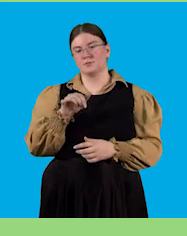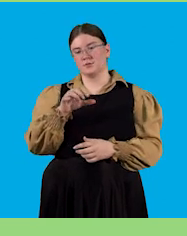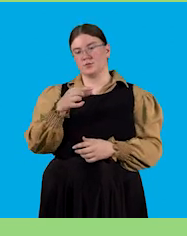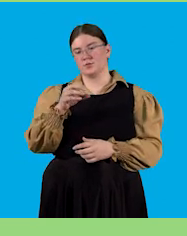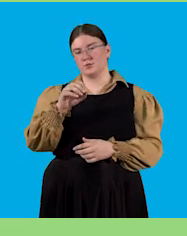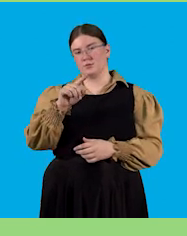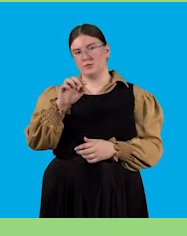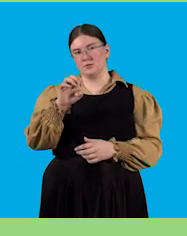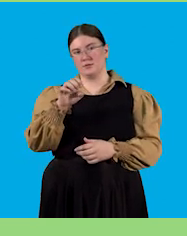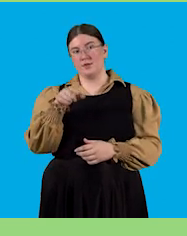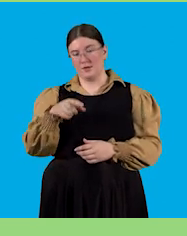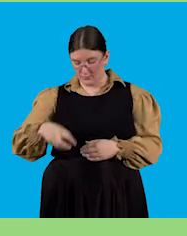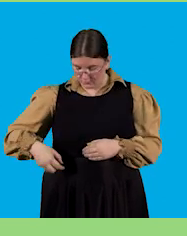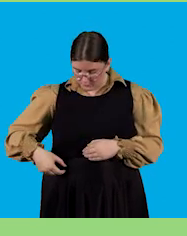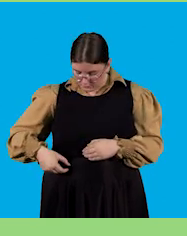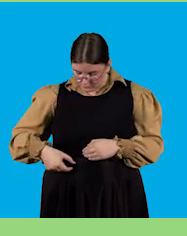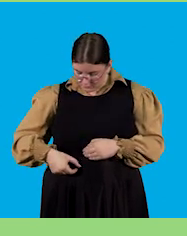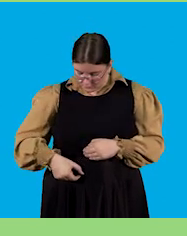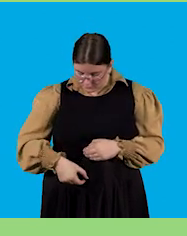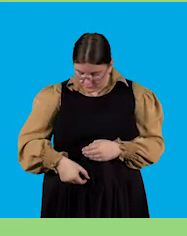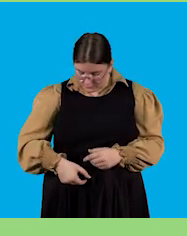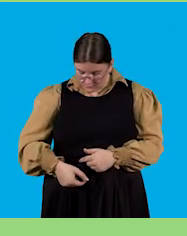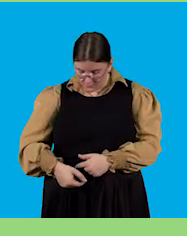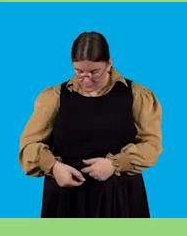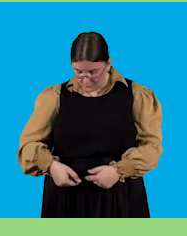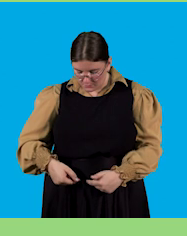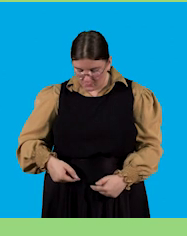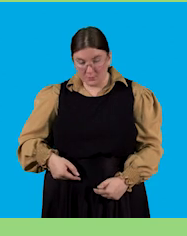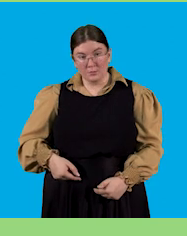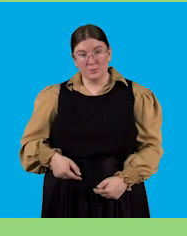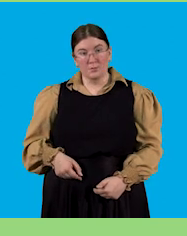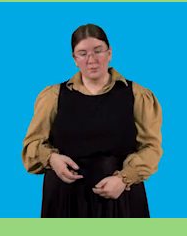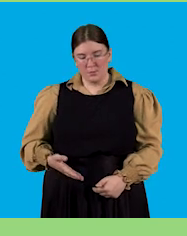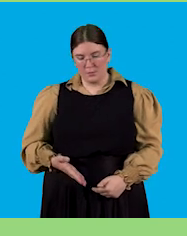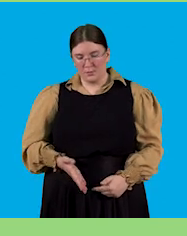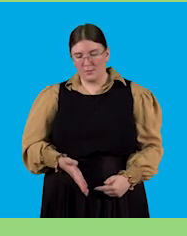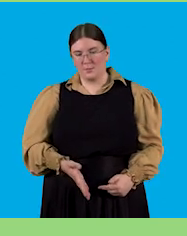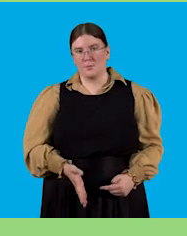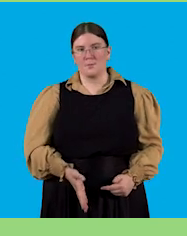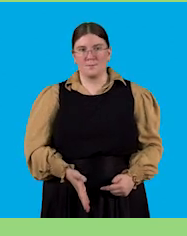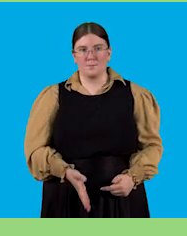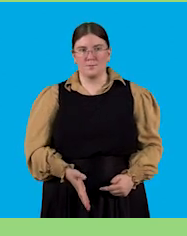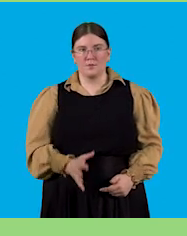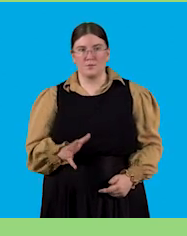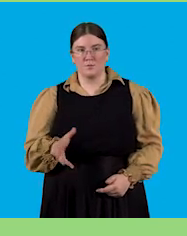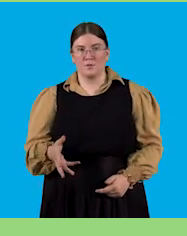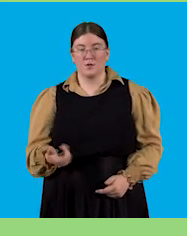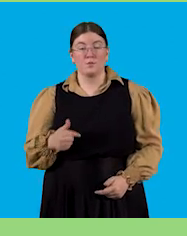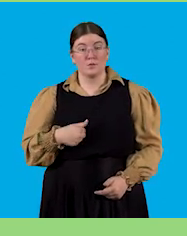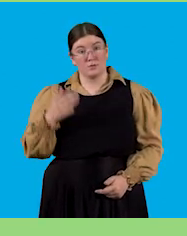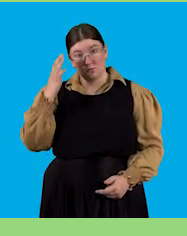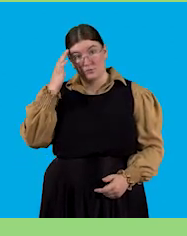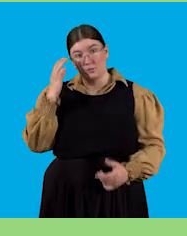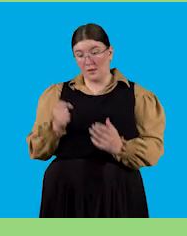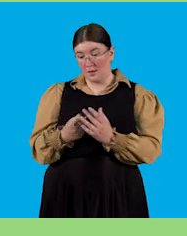travel through the fallopian tubes. So through the fallopian tubes, we know